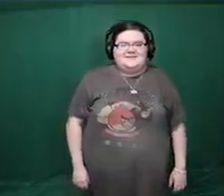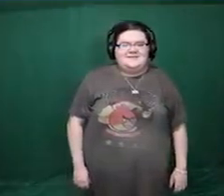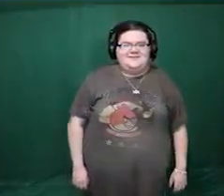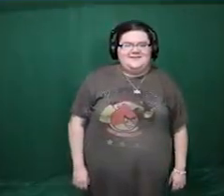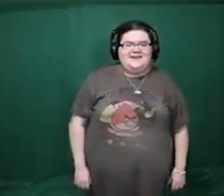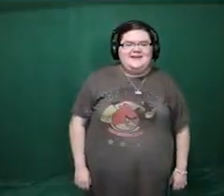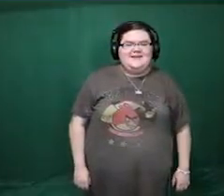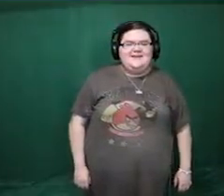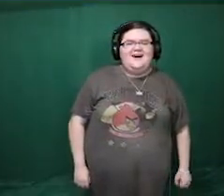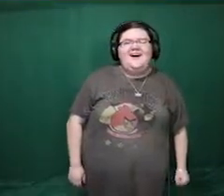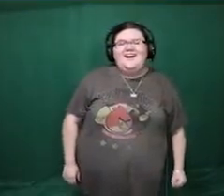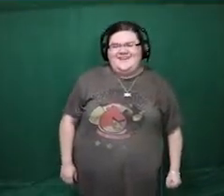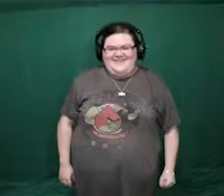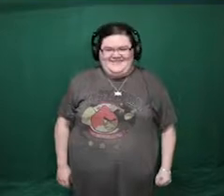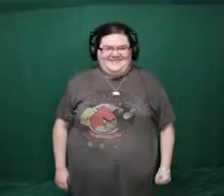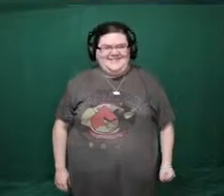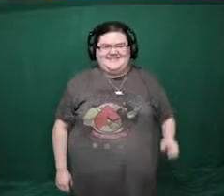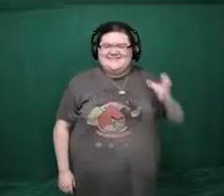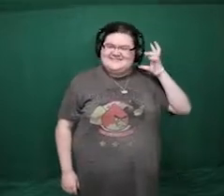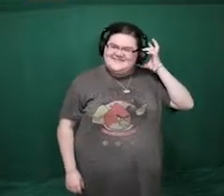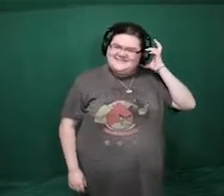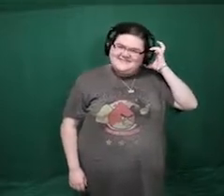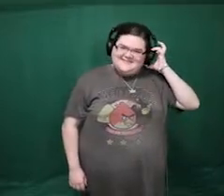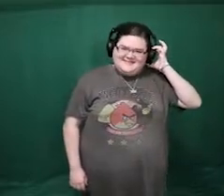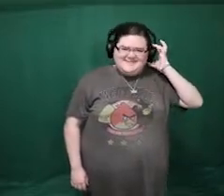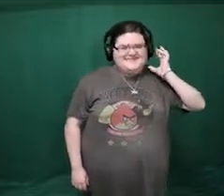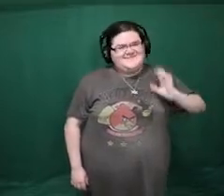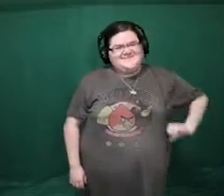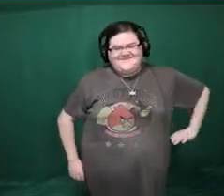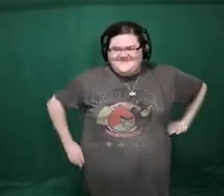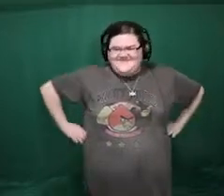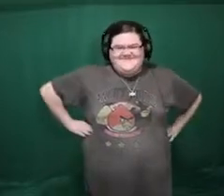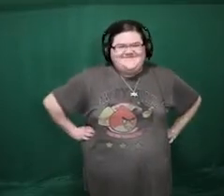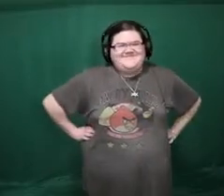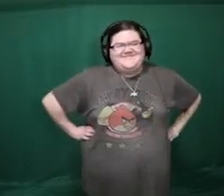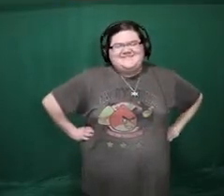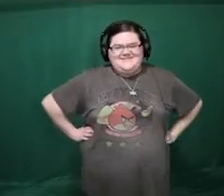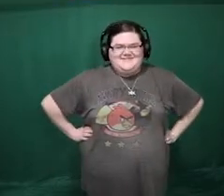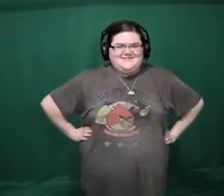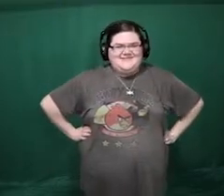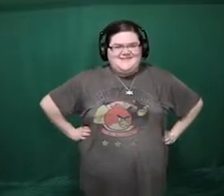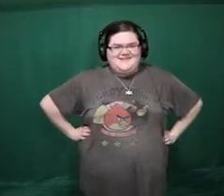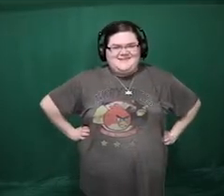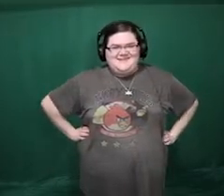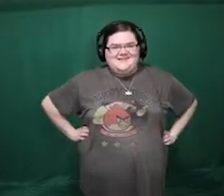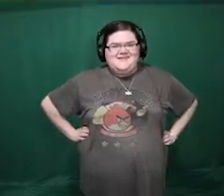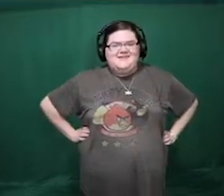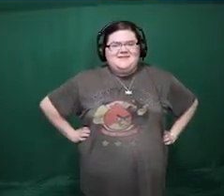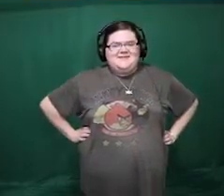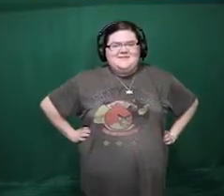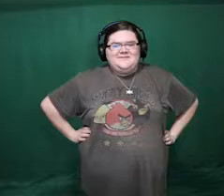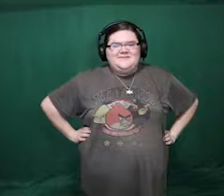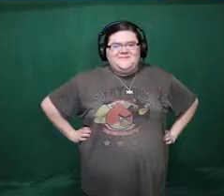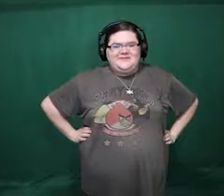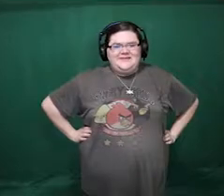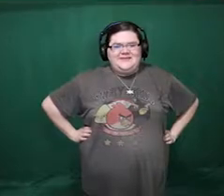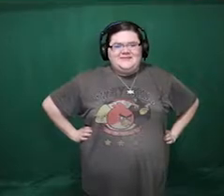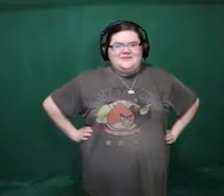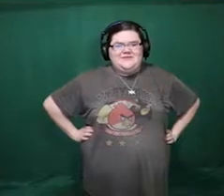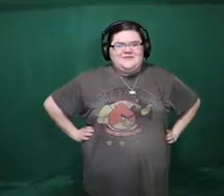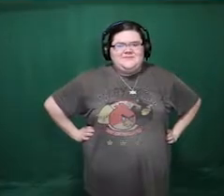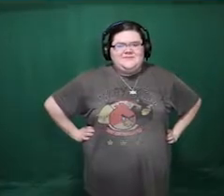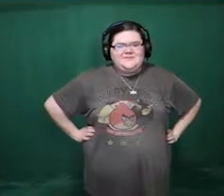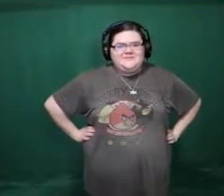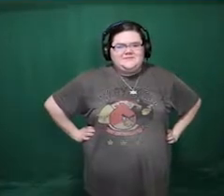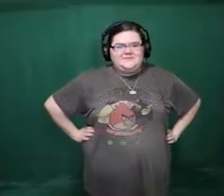great shot there! And it goes! Oh, he saves it! This Don is pissing me off, they man. They keep saving it. They